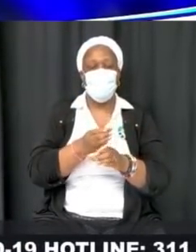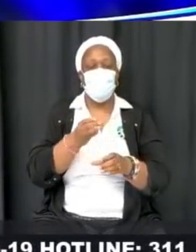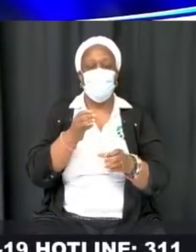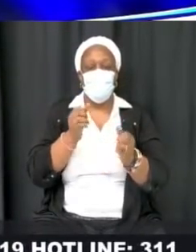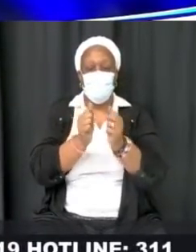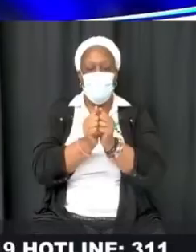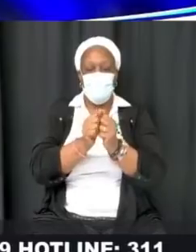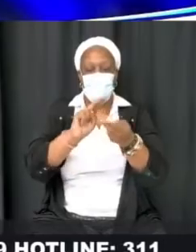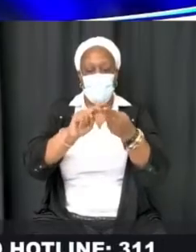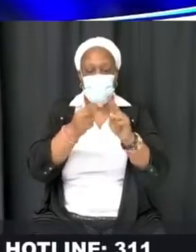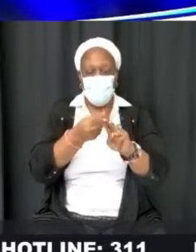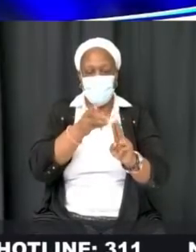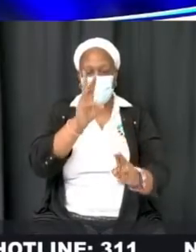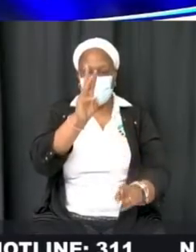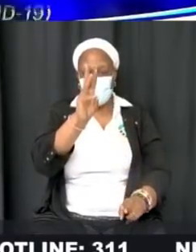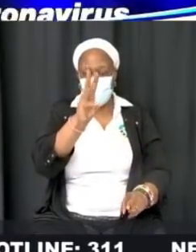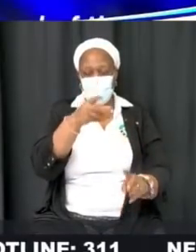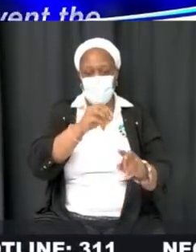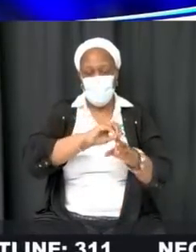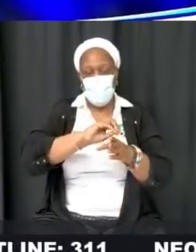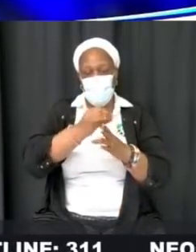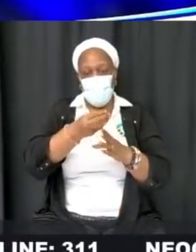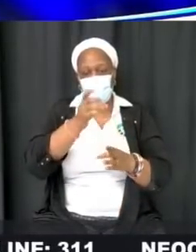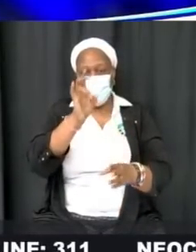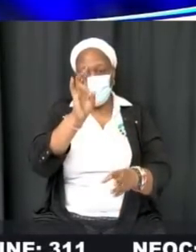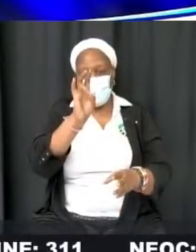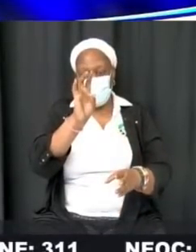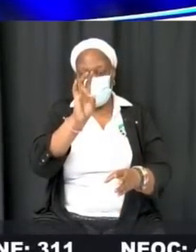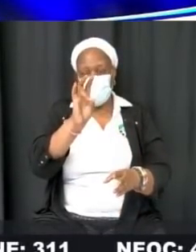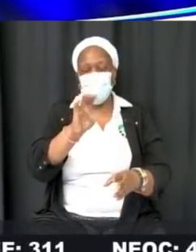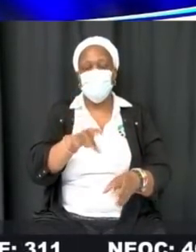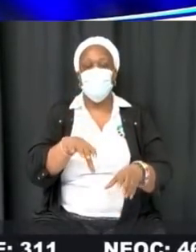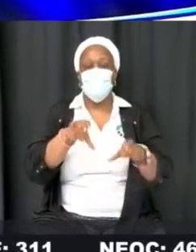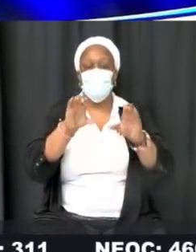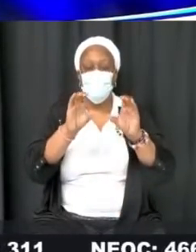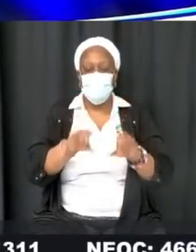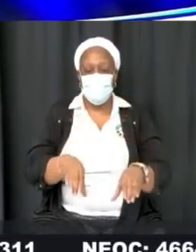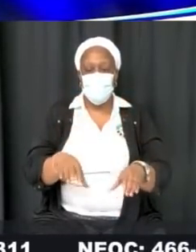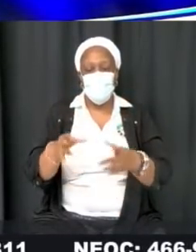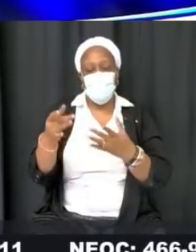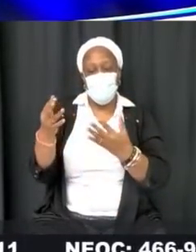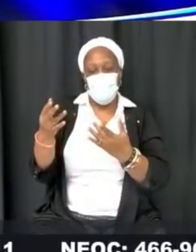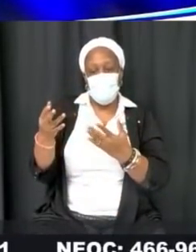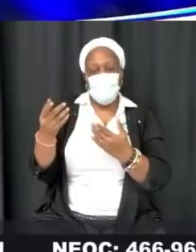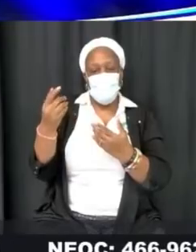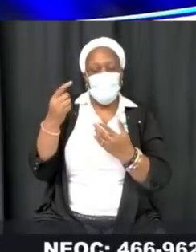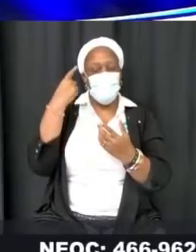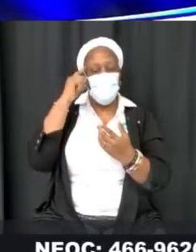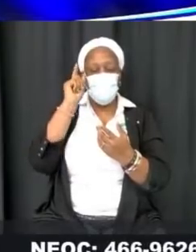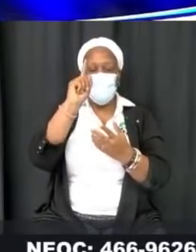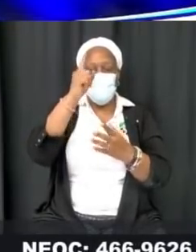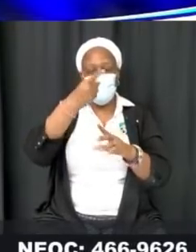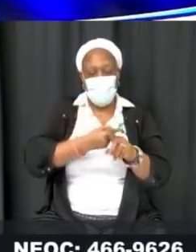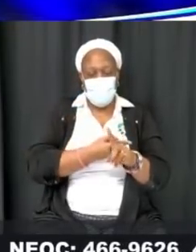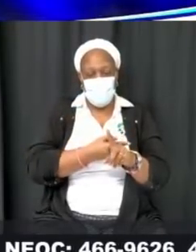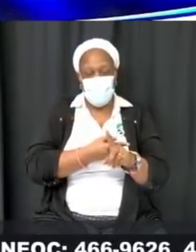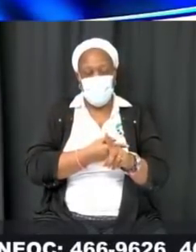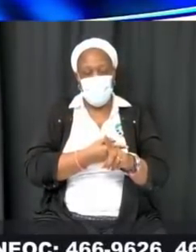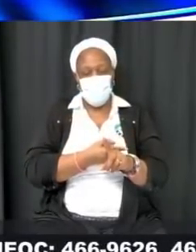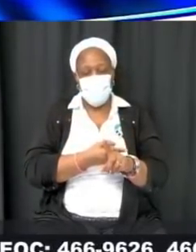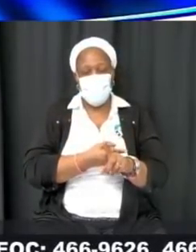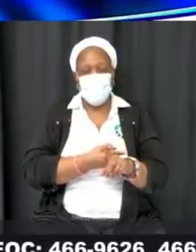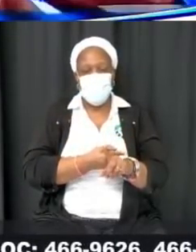7, the deadline for the licensing of these vehicles is now July 31st. Please note that the